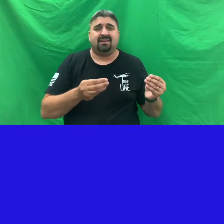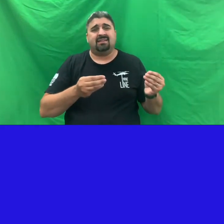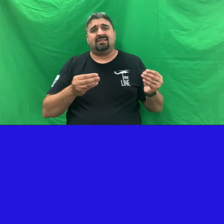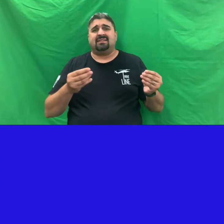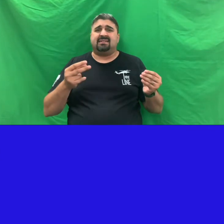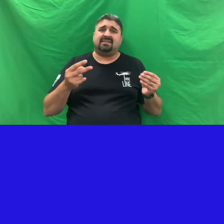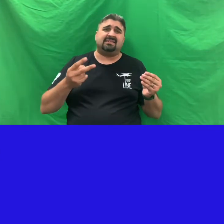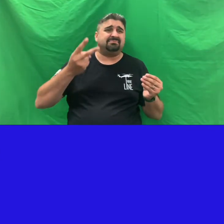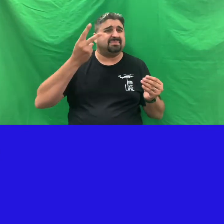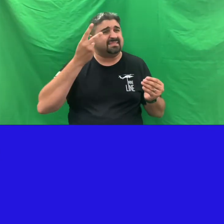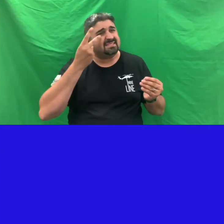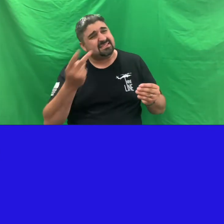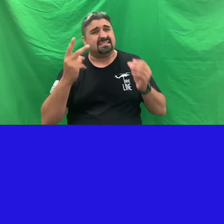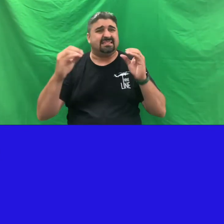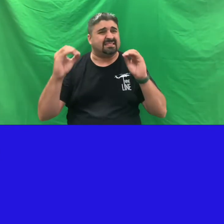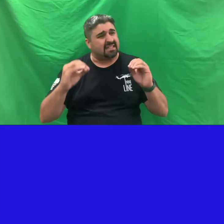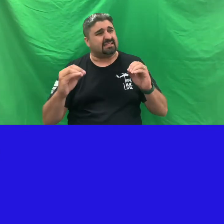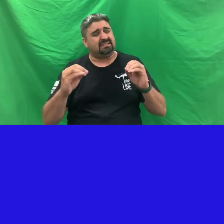Oh!